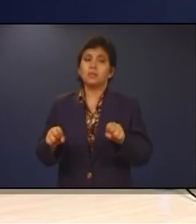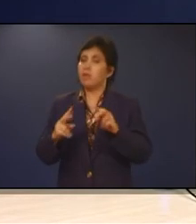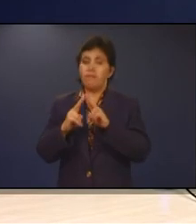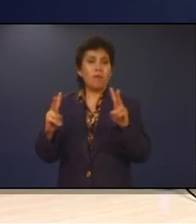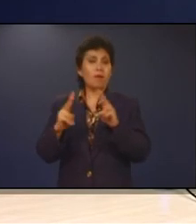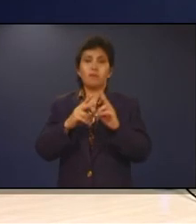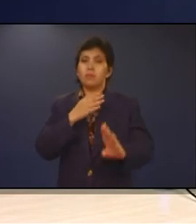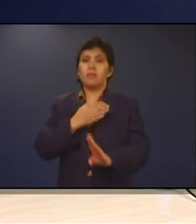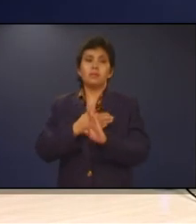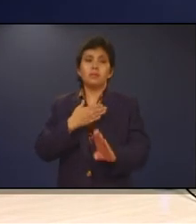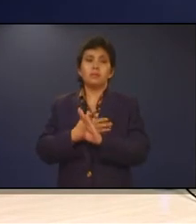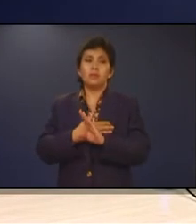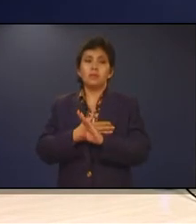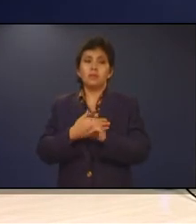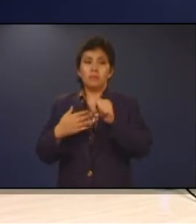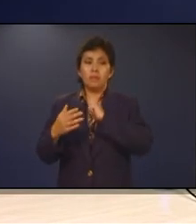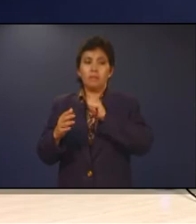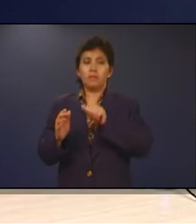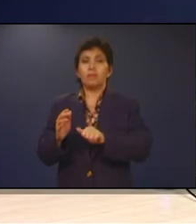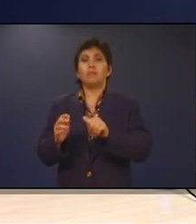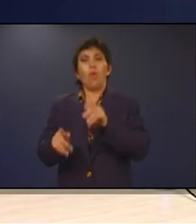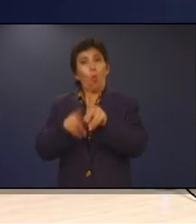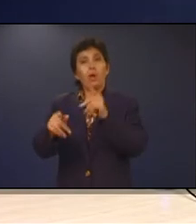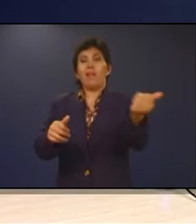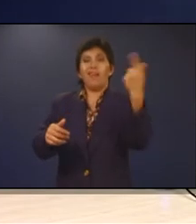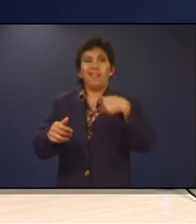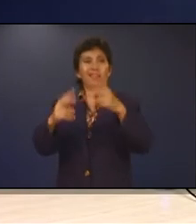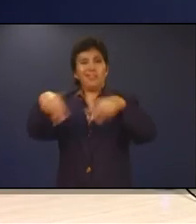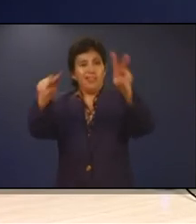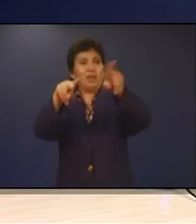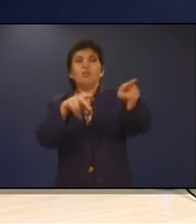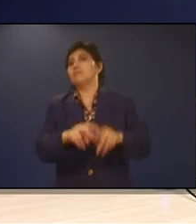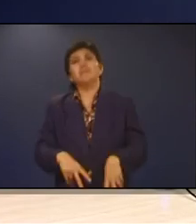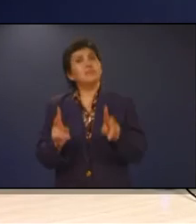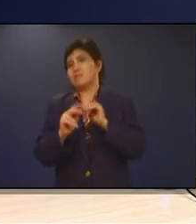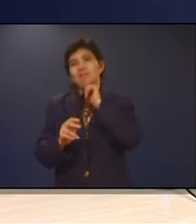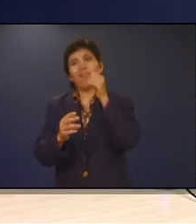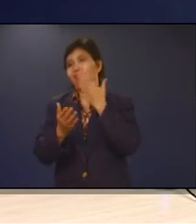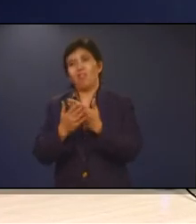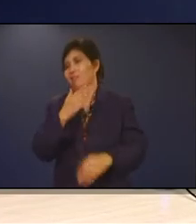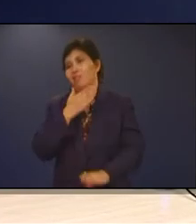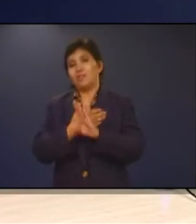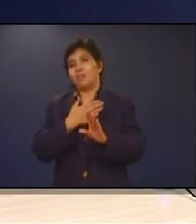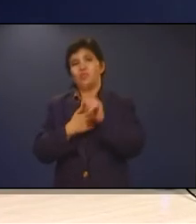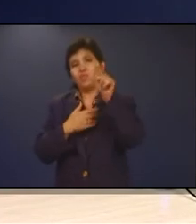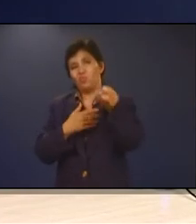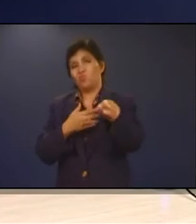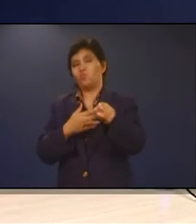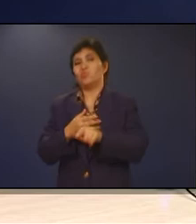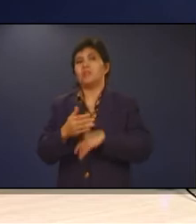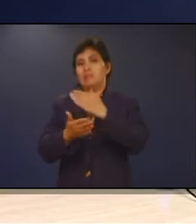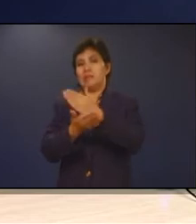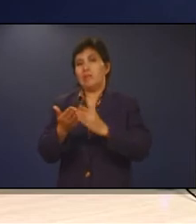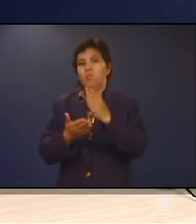Now, it's very dangerous if your self-esteem is given by other people. Let's say because people compliment you